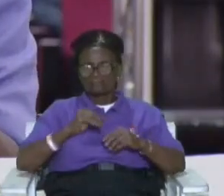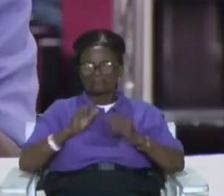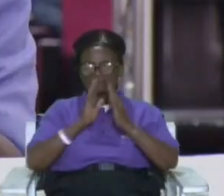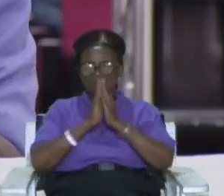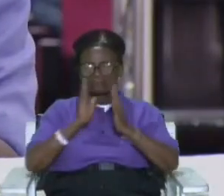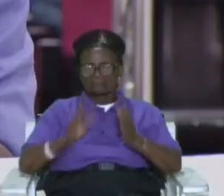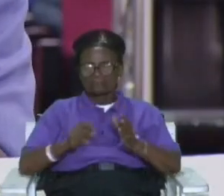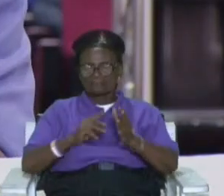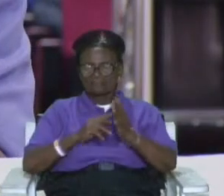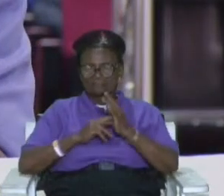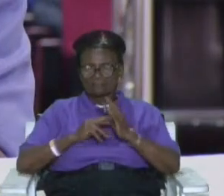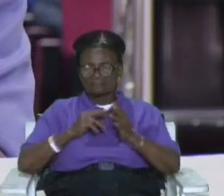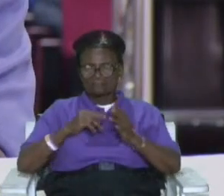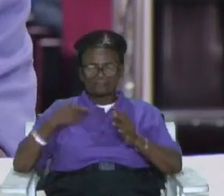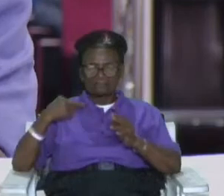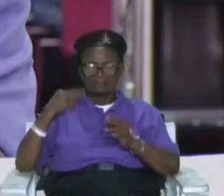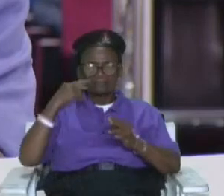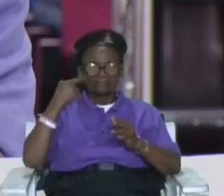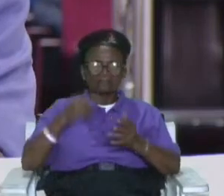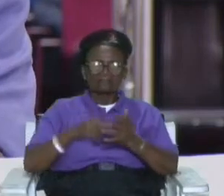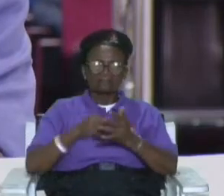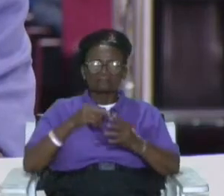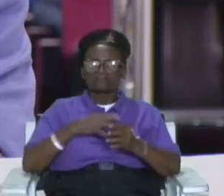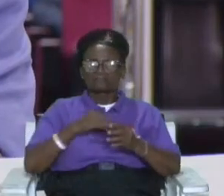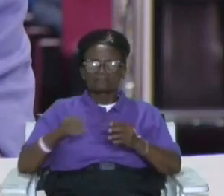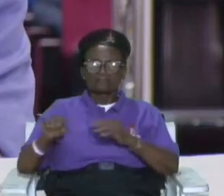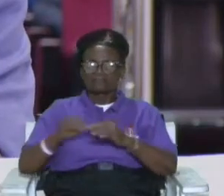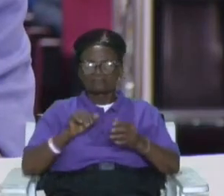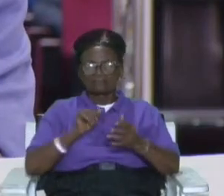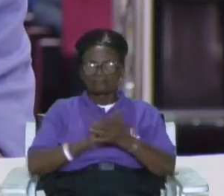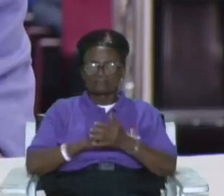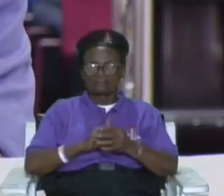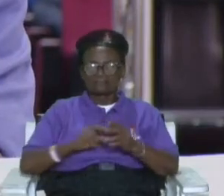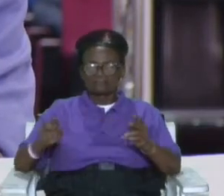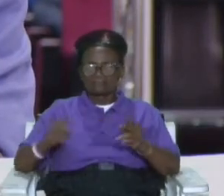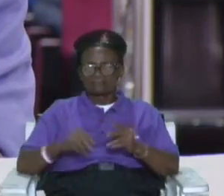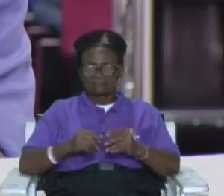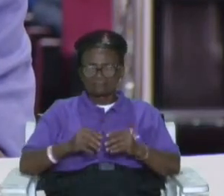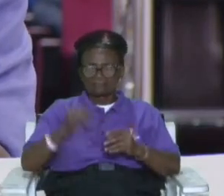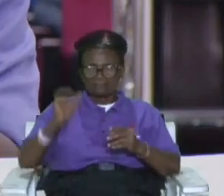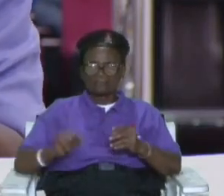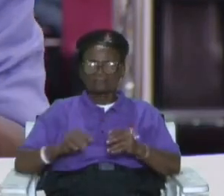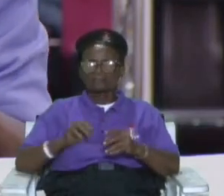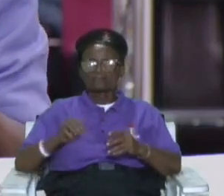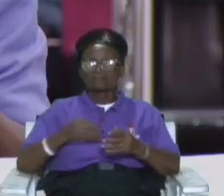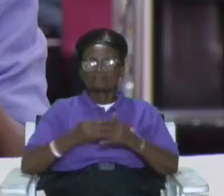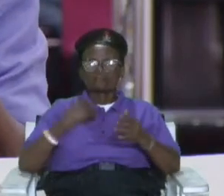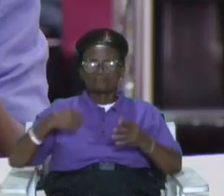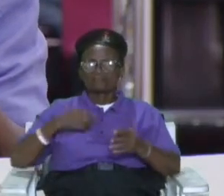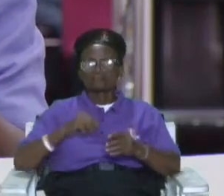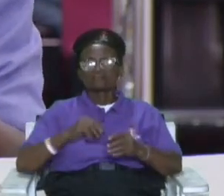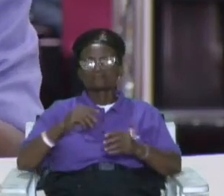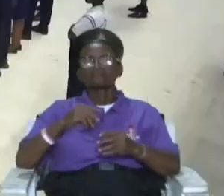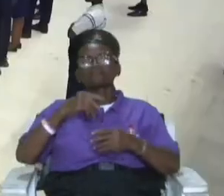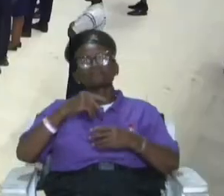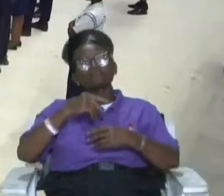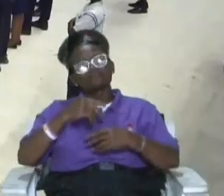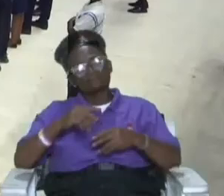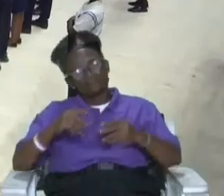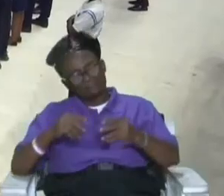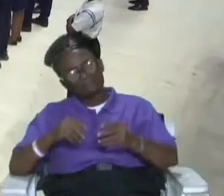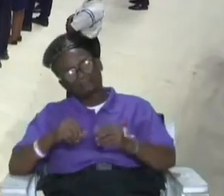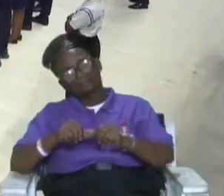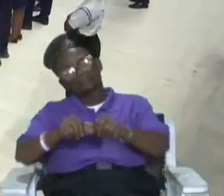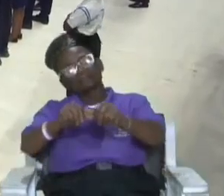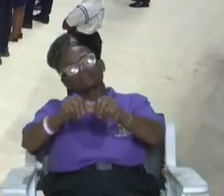that very quickly before we proceed further. God bless you. Thank you, Father.